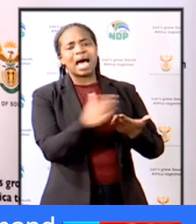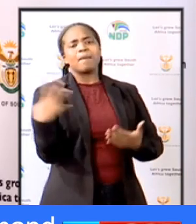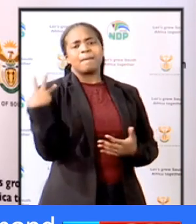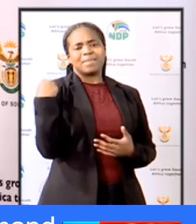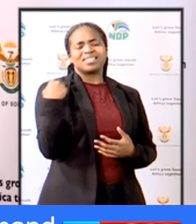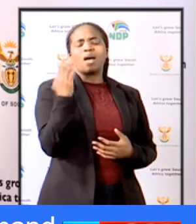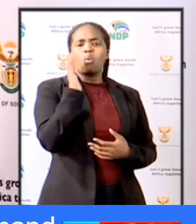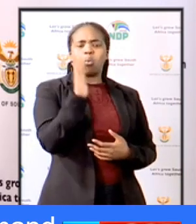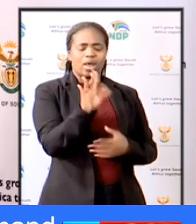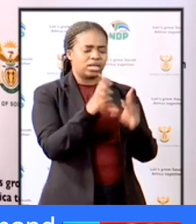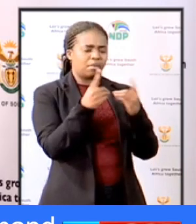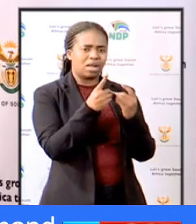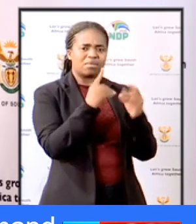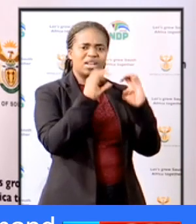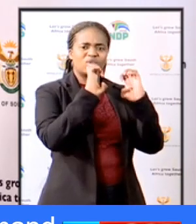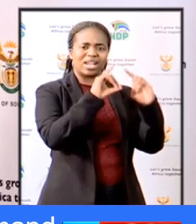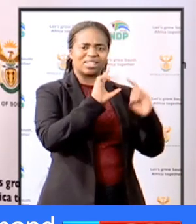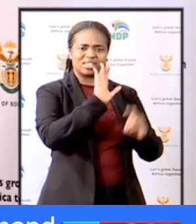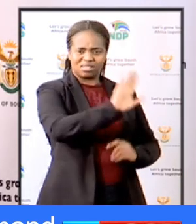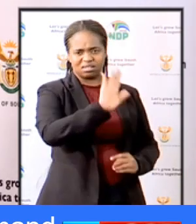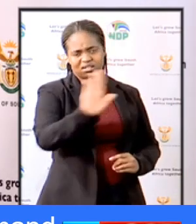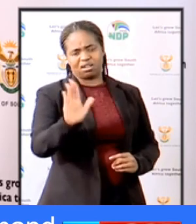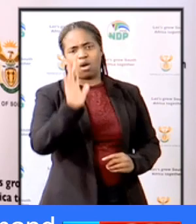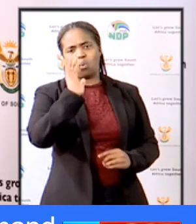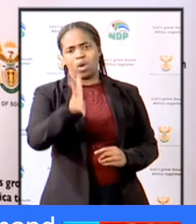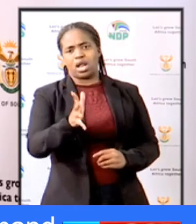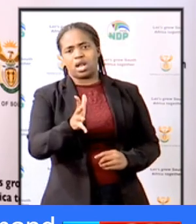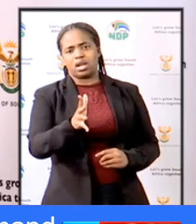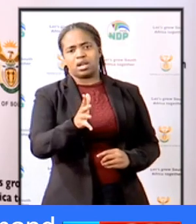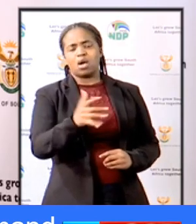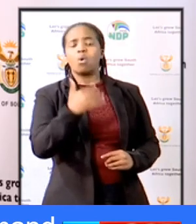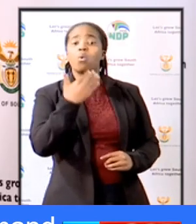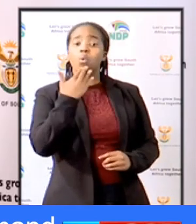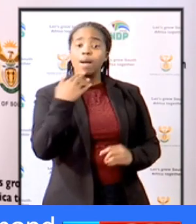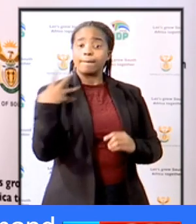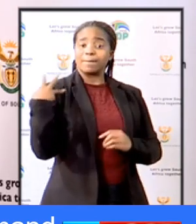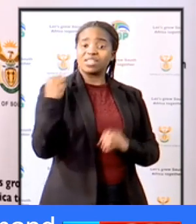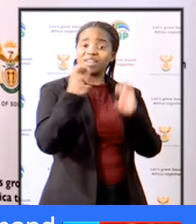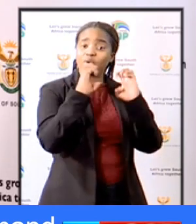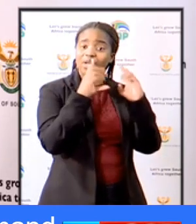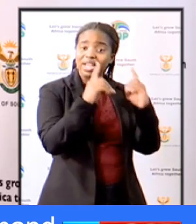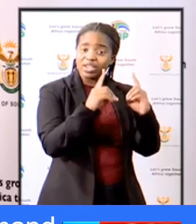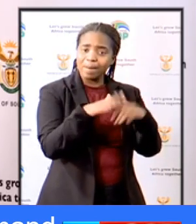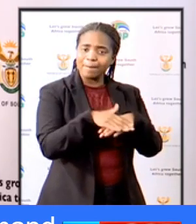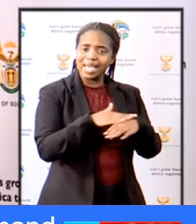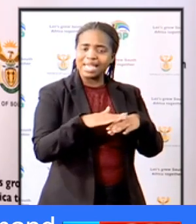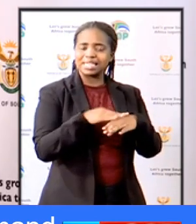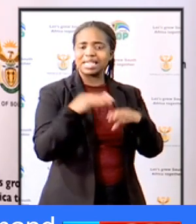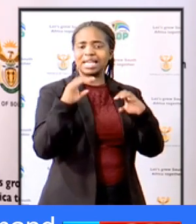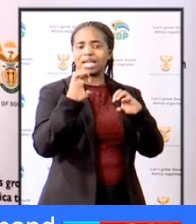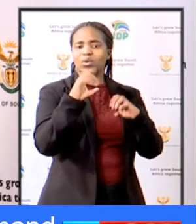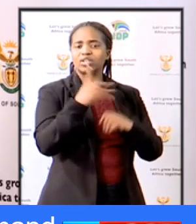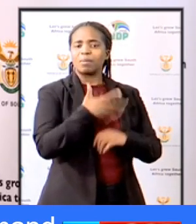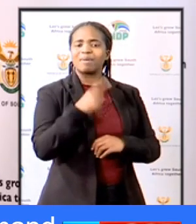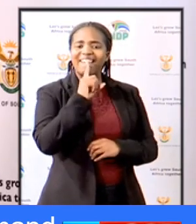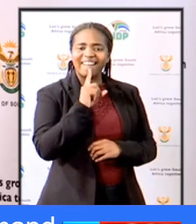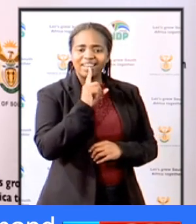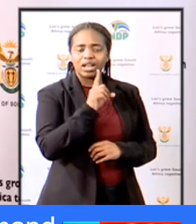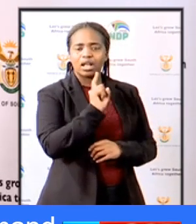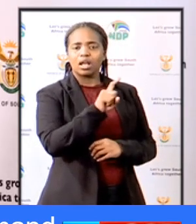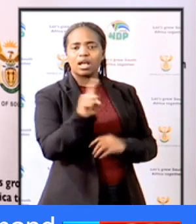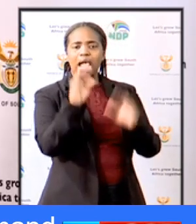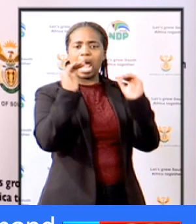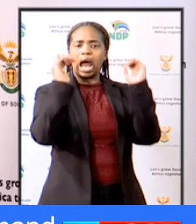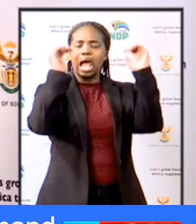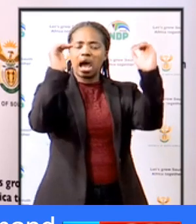own areas of work. Those ministers include the Minister of Basic Education and the Minister of